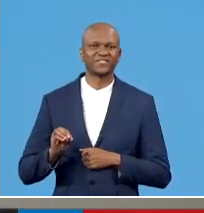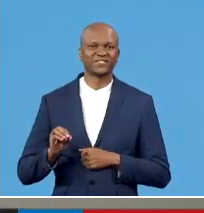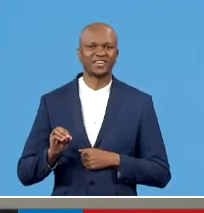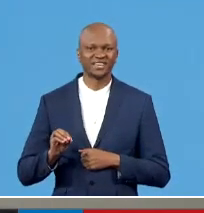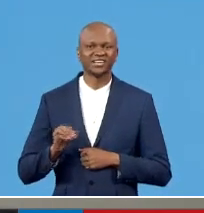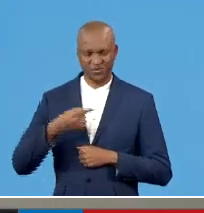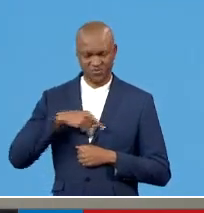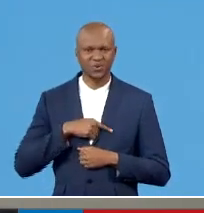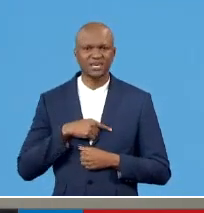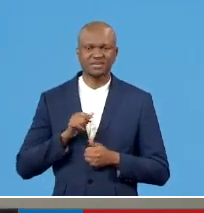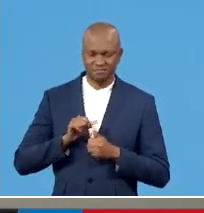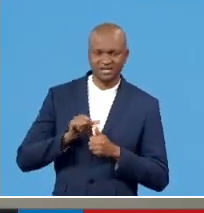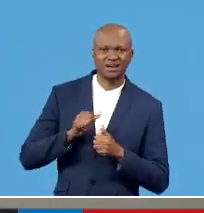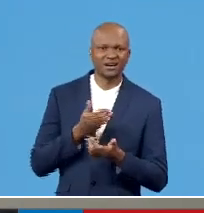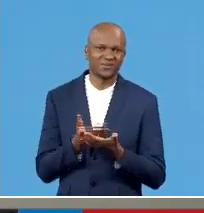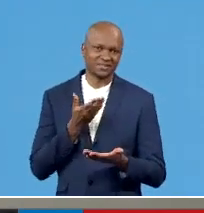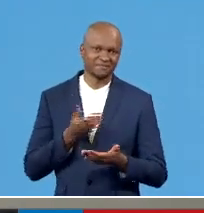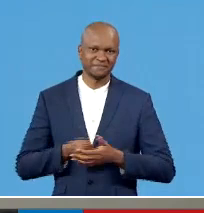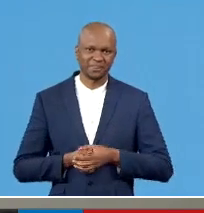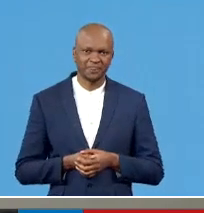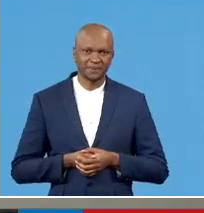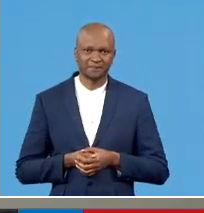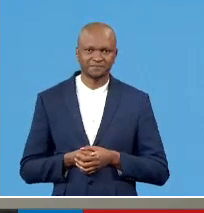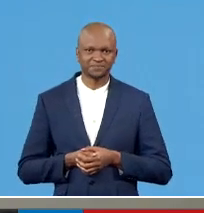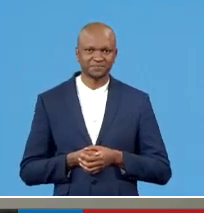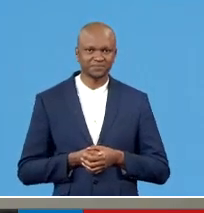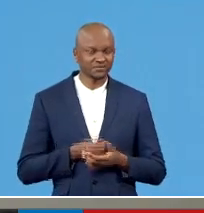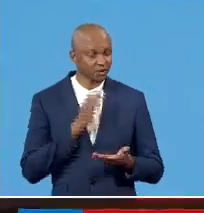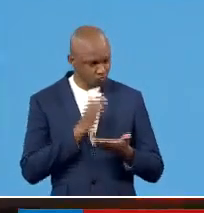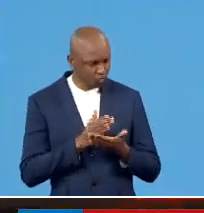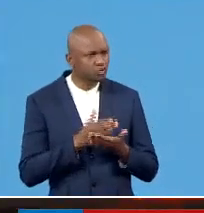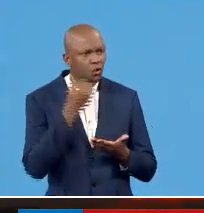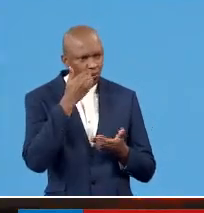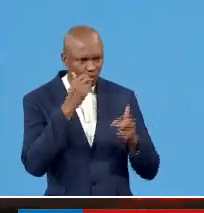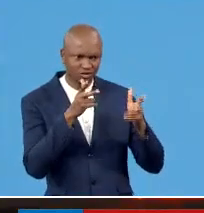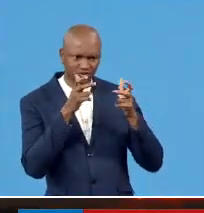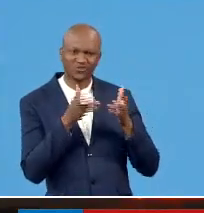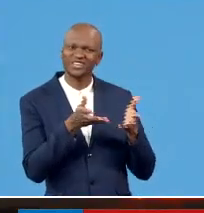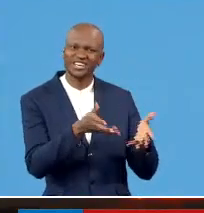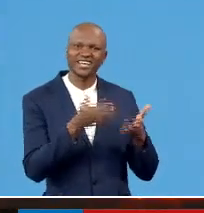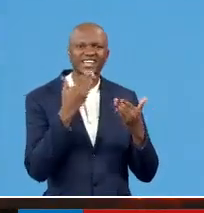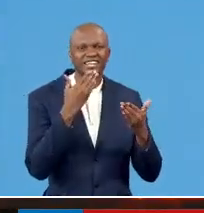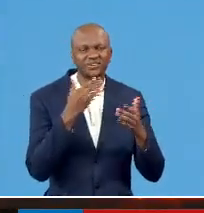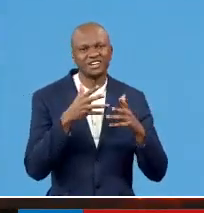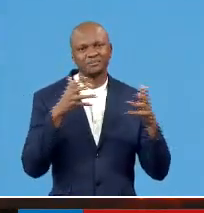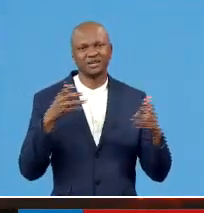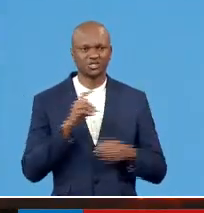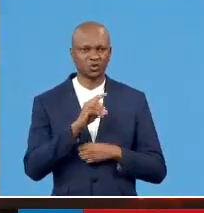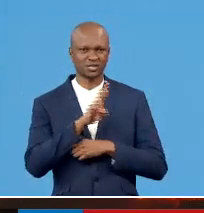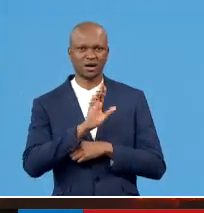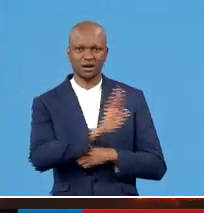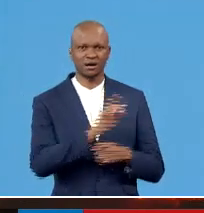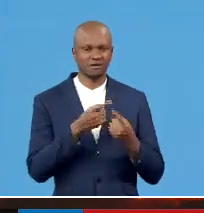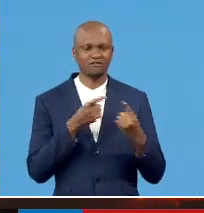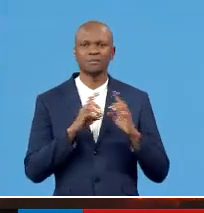better immunity than just an antibody response. Well, certainly what we wanted to hear. Thank you very much. That was Dr. Nicholas Crisp from